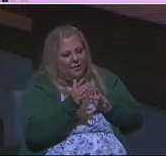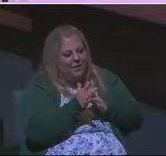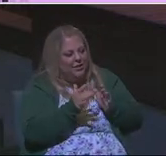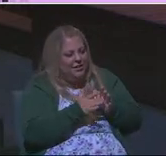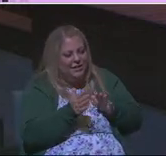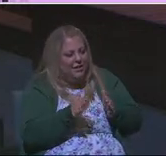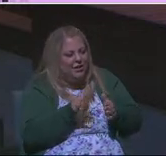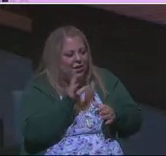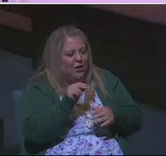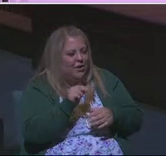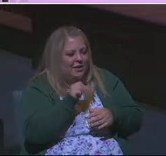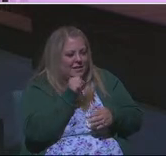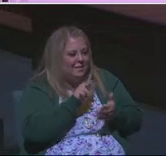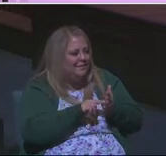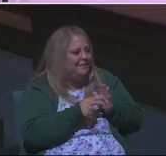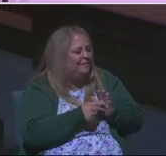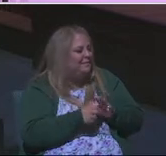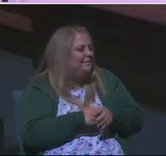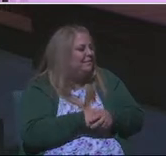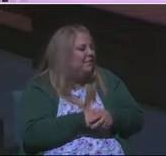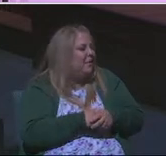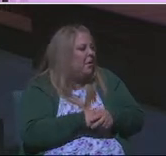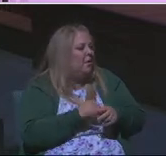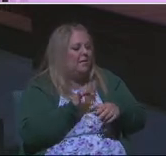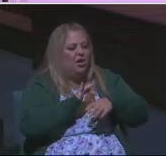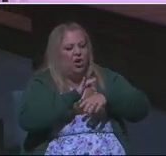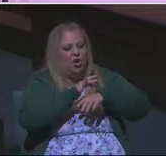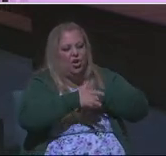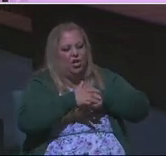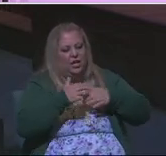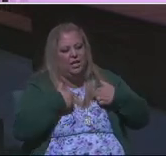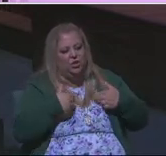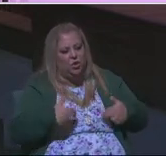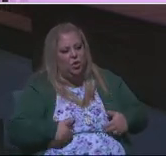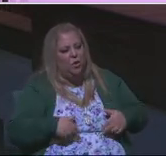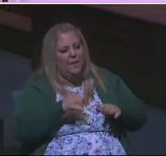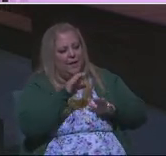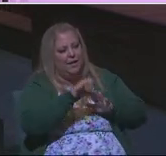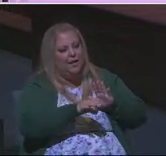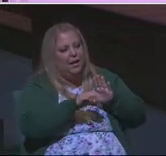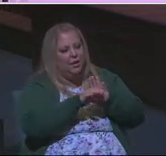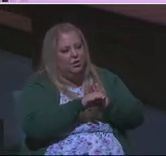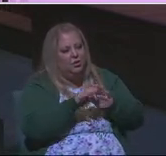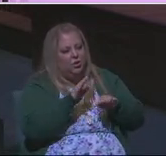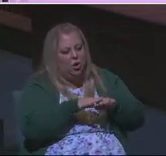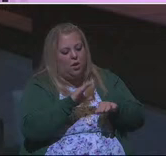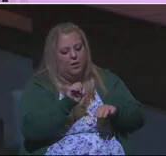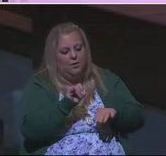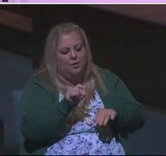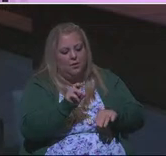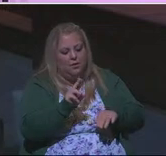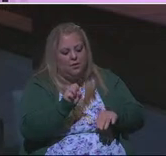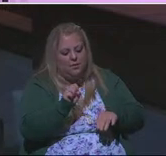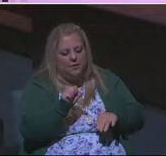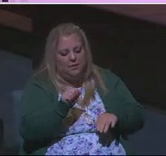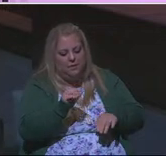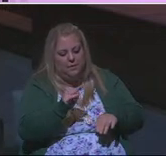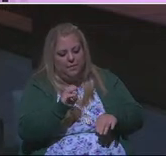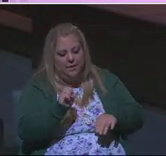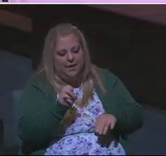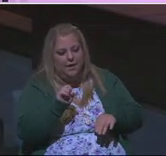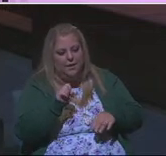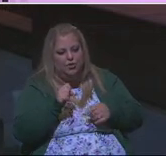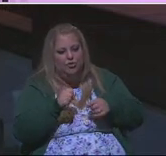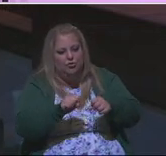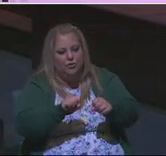One of the earliest human characters on Sesame Street was a man by the name of